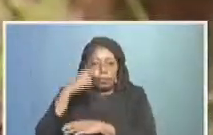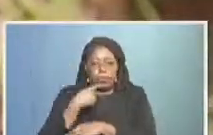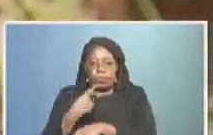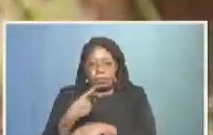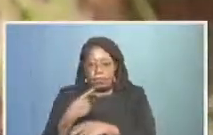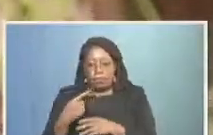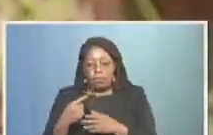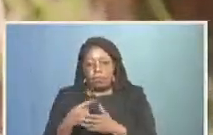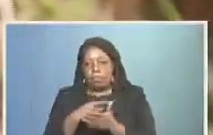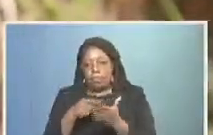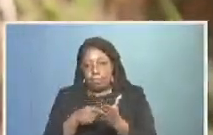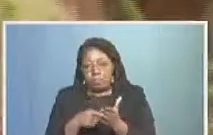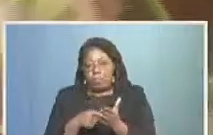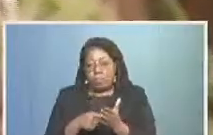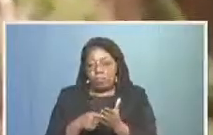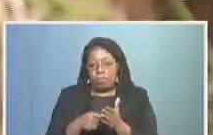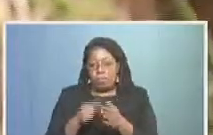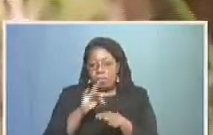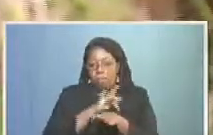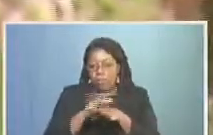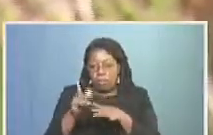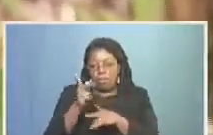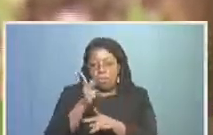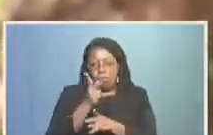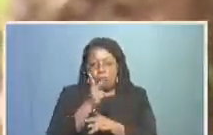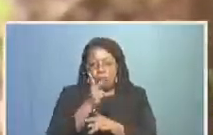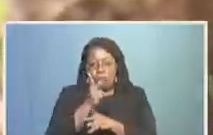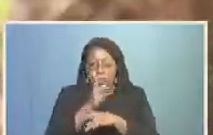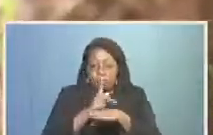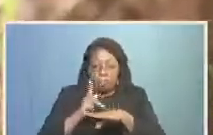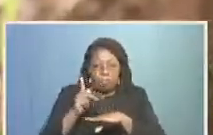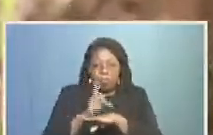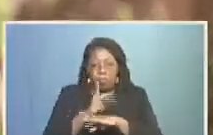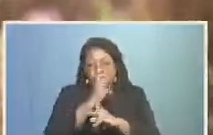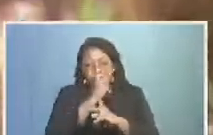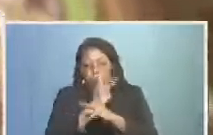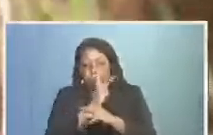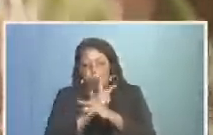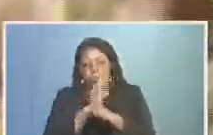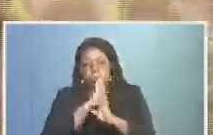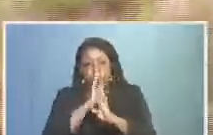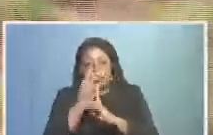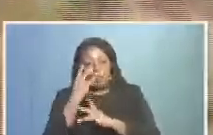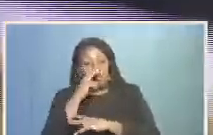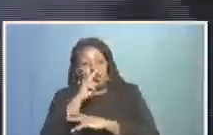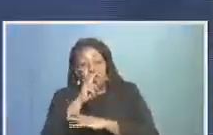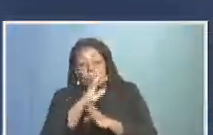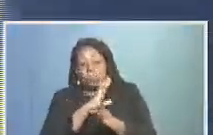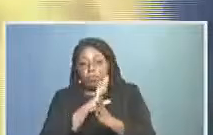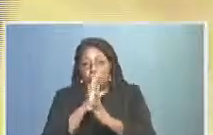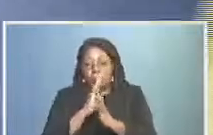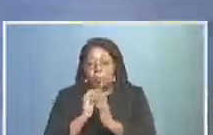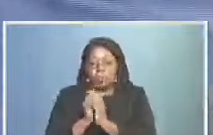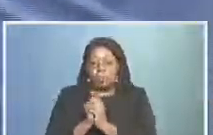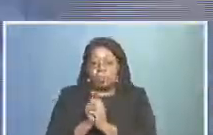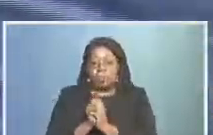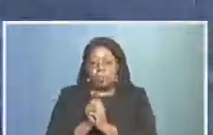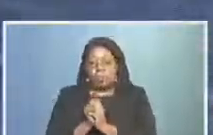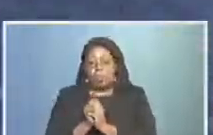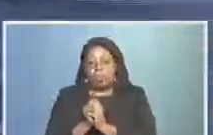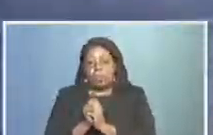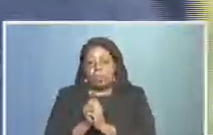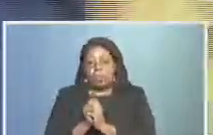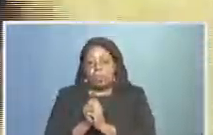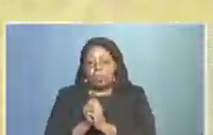vacant property in the community that was blocking traffic, the view of traffic, and could be detrimental